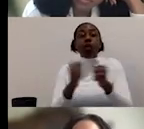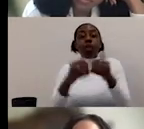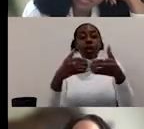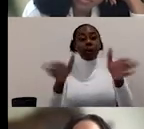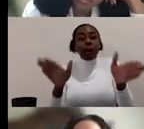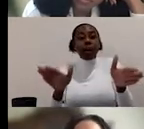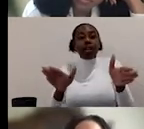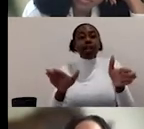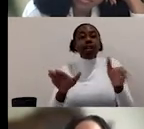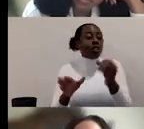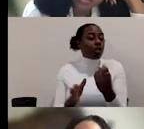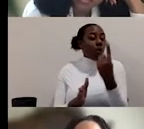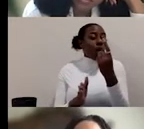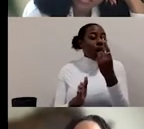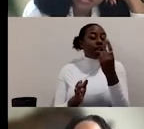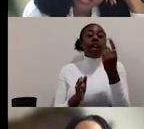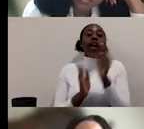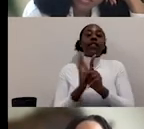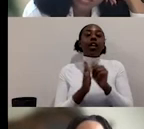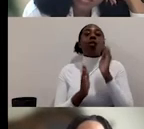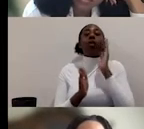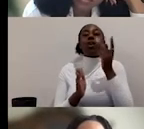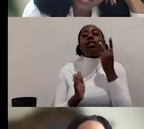the information in the post.